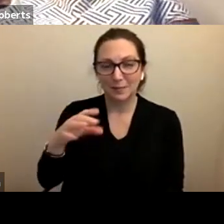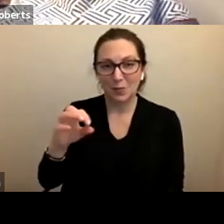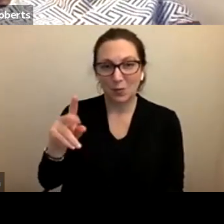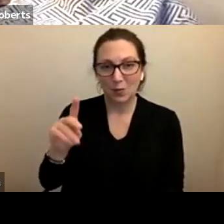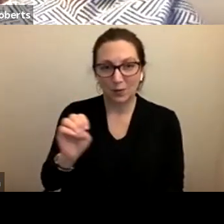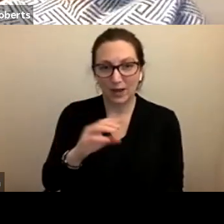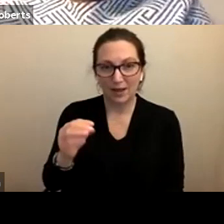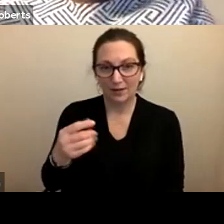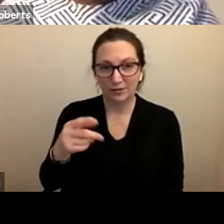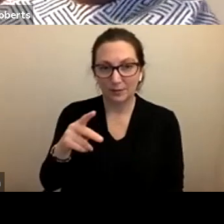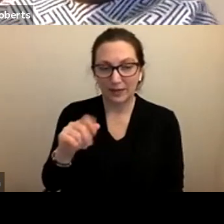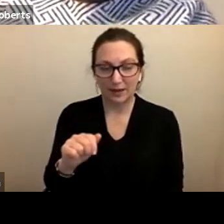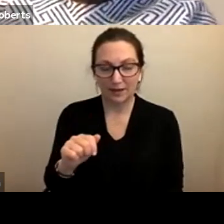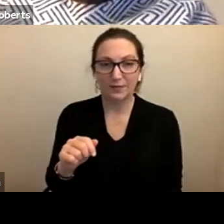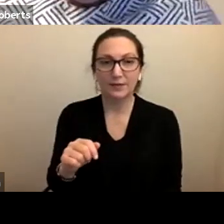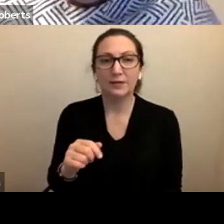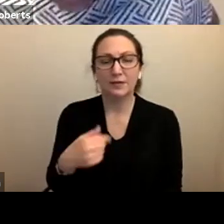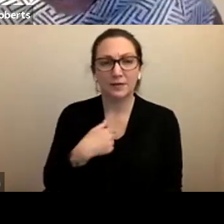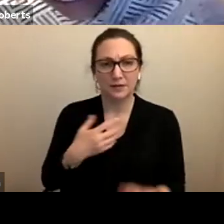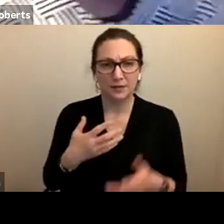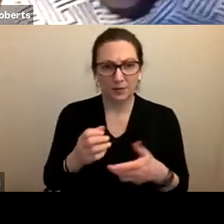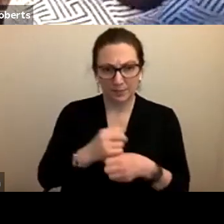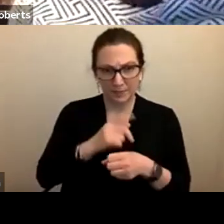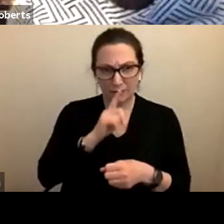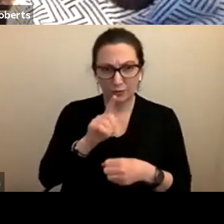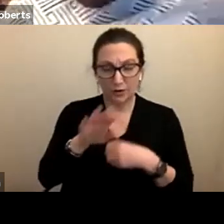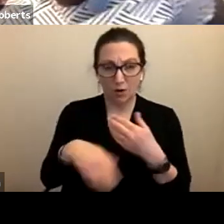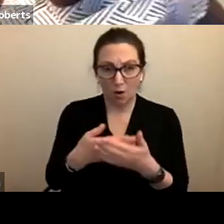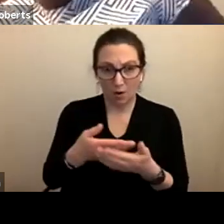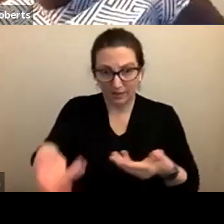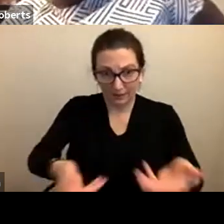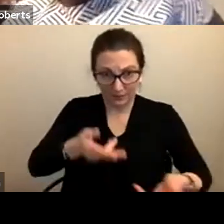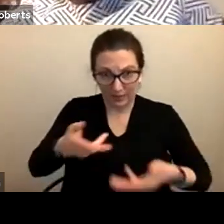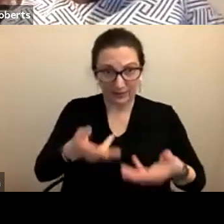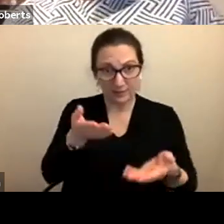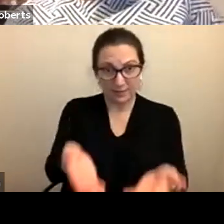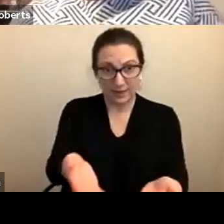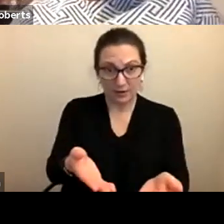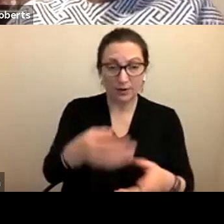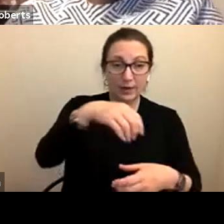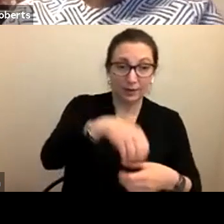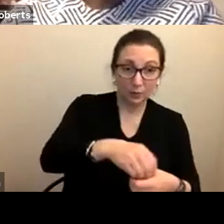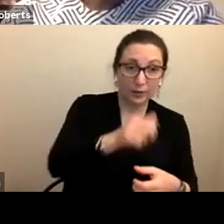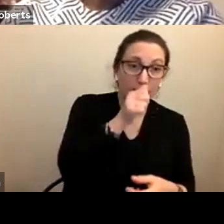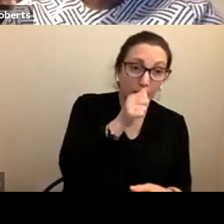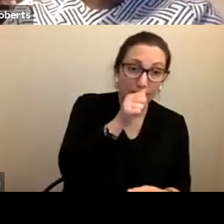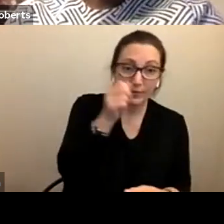that just making sure they're all invites, so including students from private and parochial